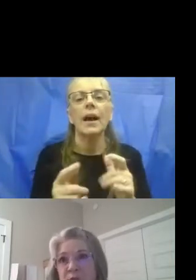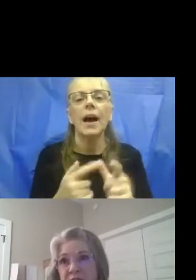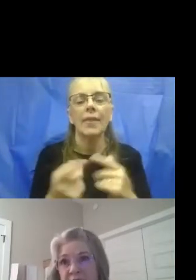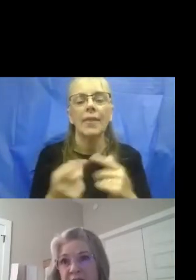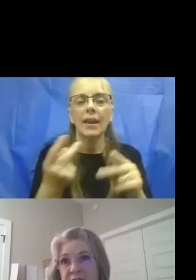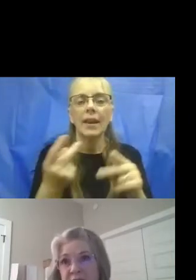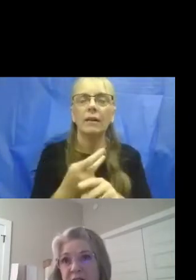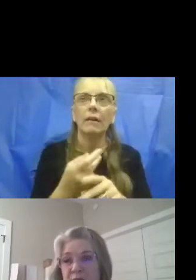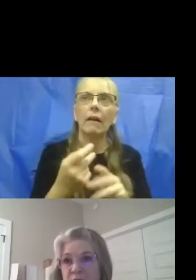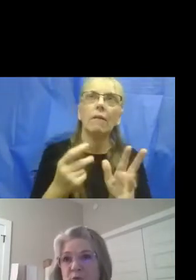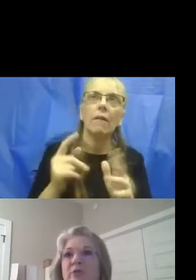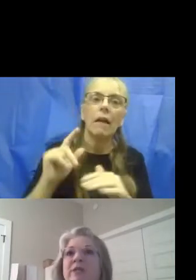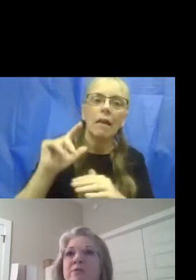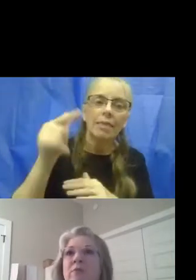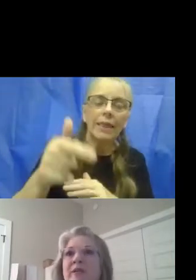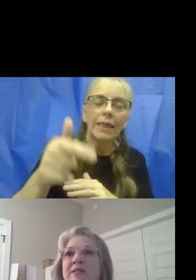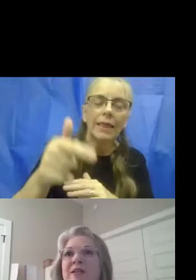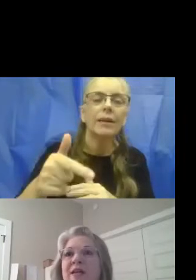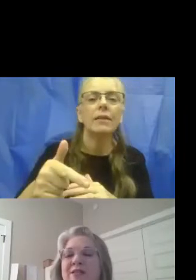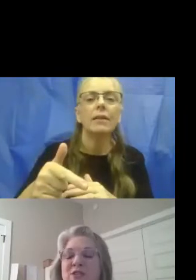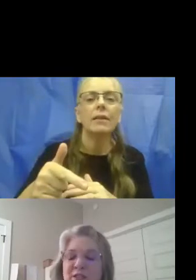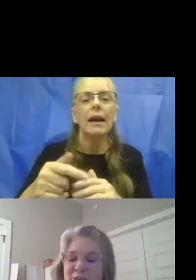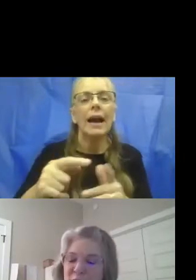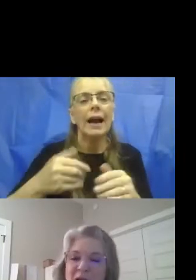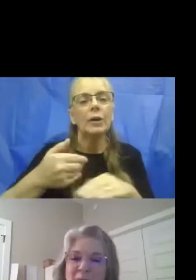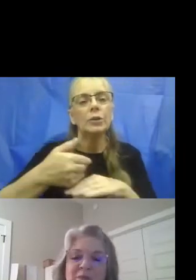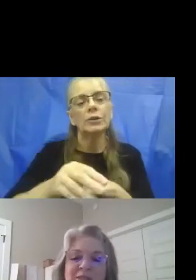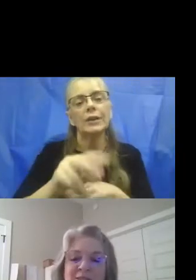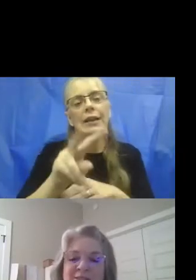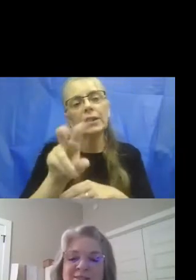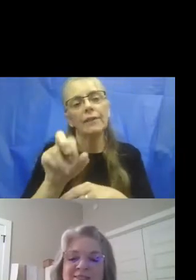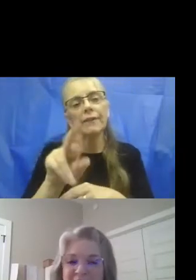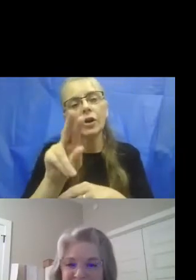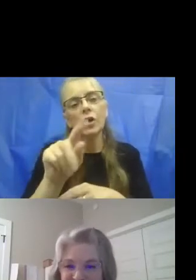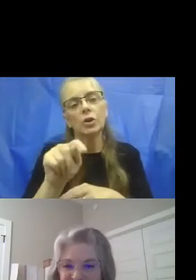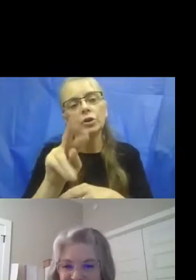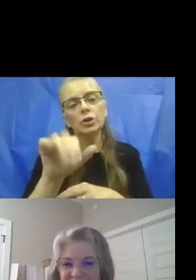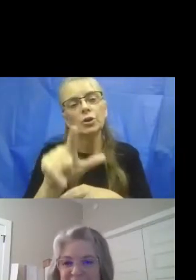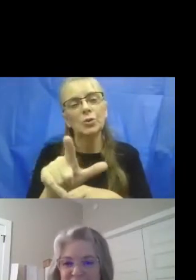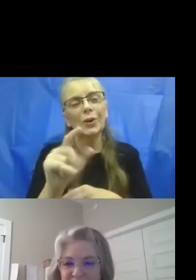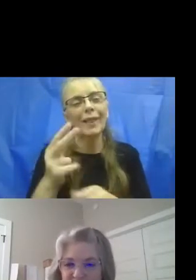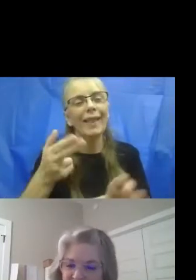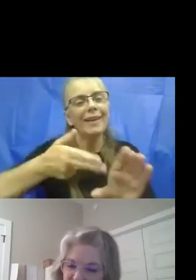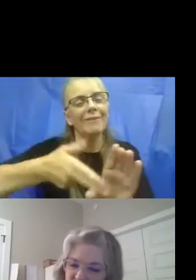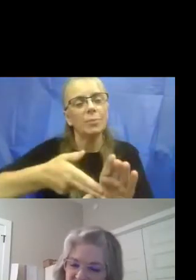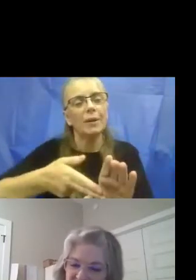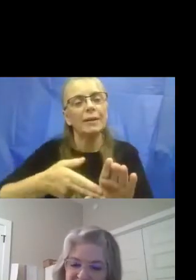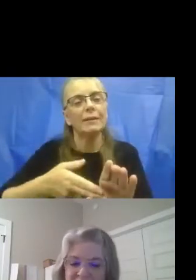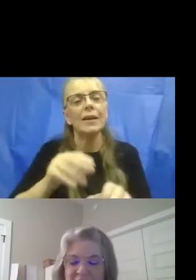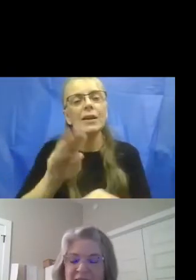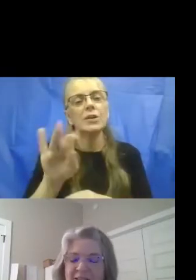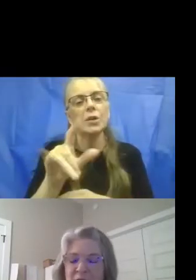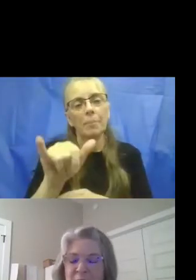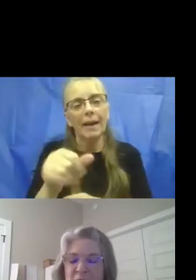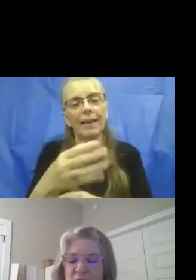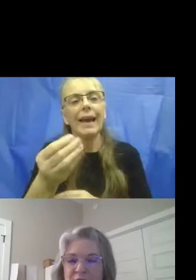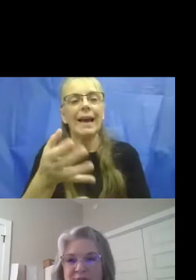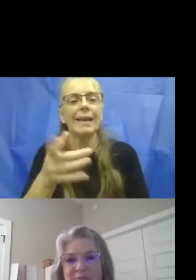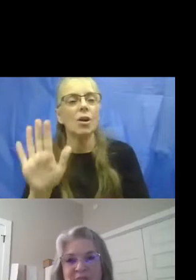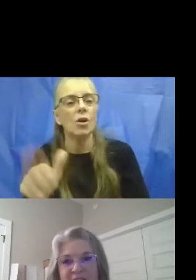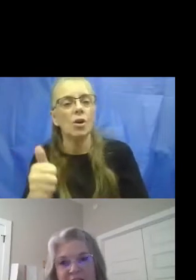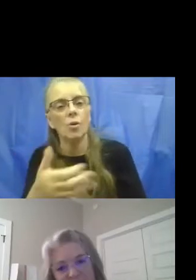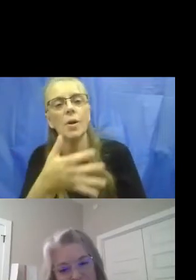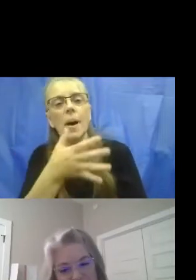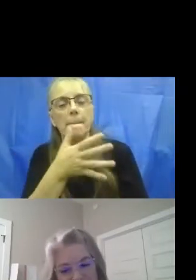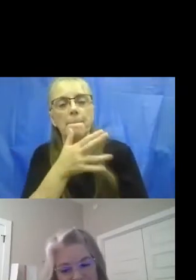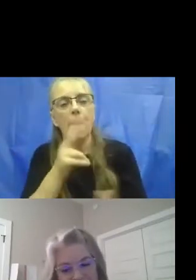to send a virtual enrollment, and she and her mom signed the consent, sent it back to me, and lo and behold,